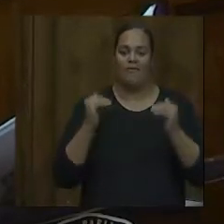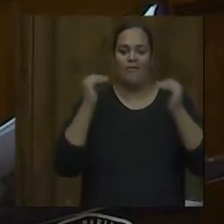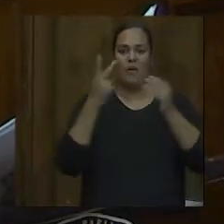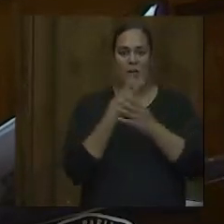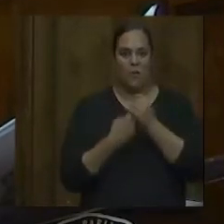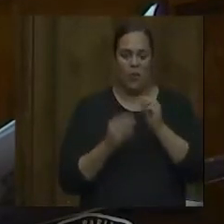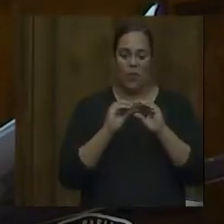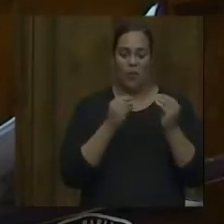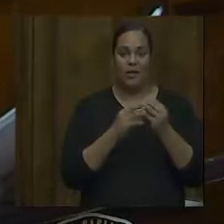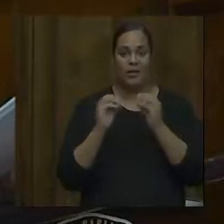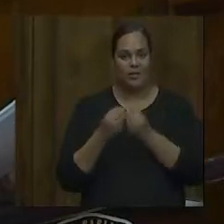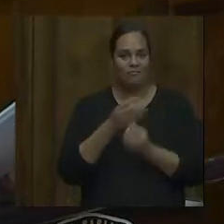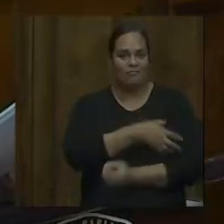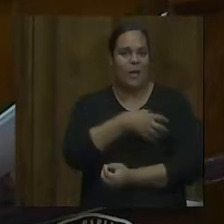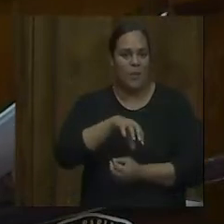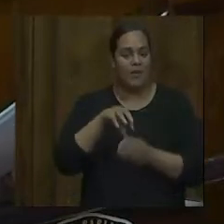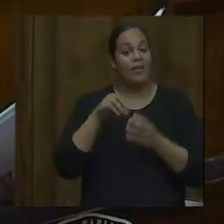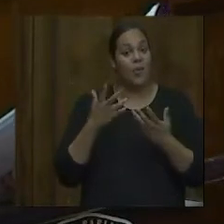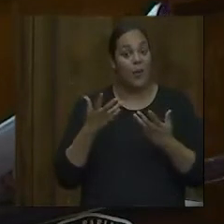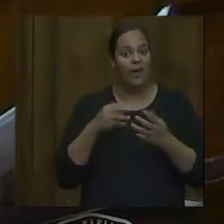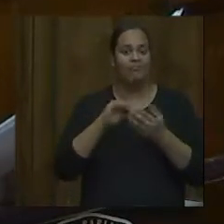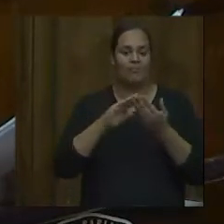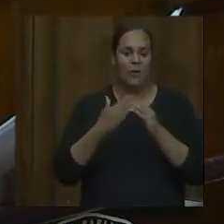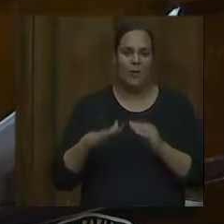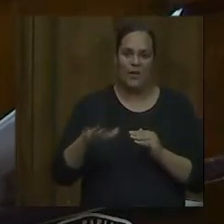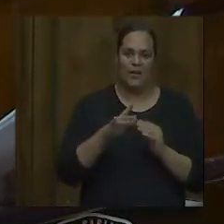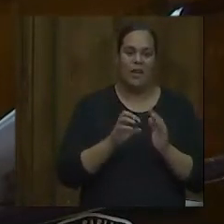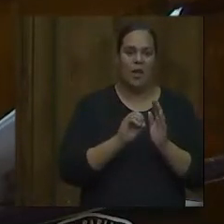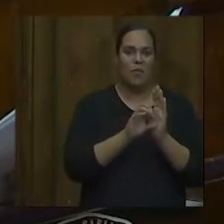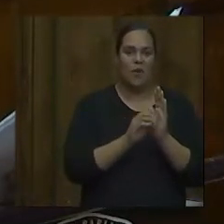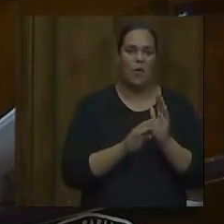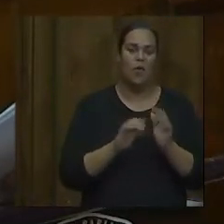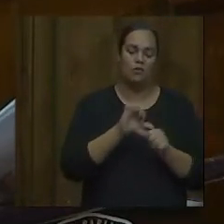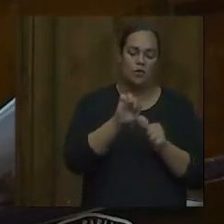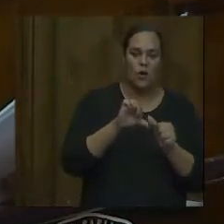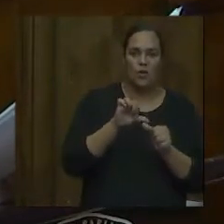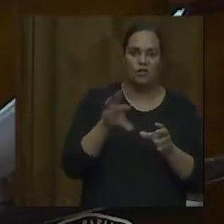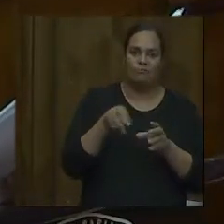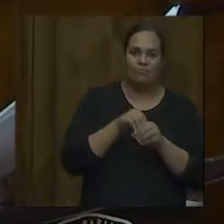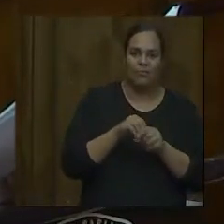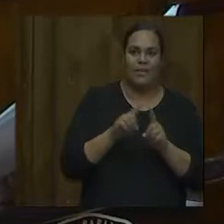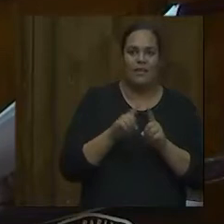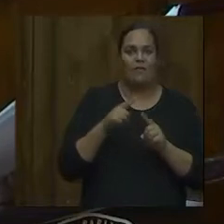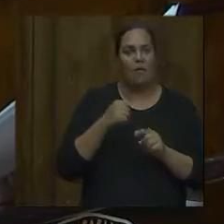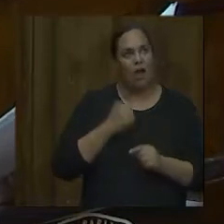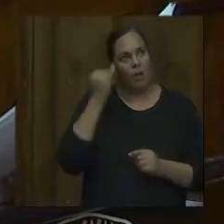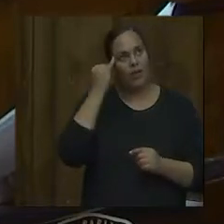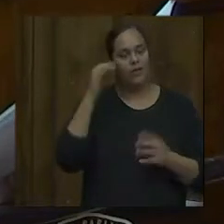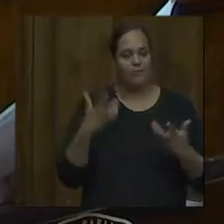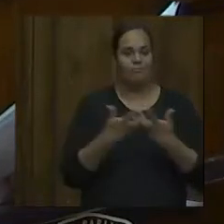and organizational capacity within communities and promoted social inclusivity at various levels through our